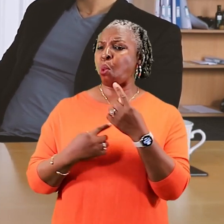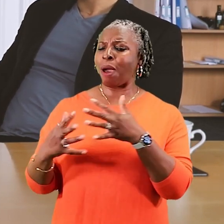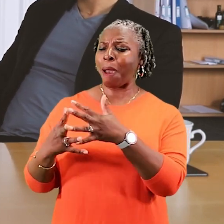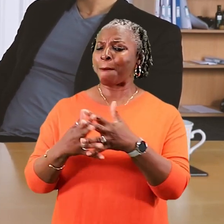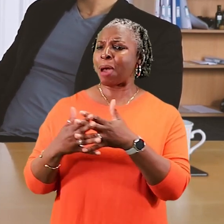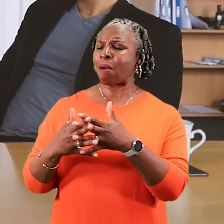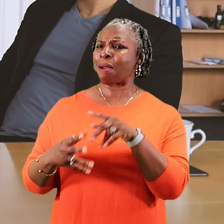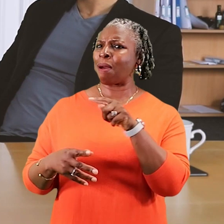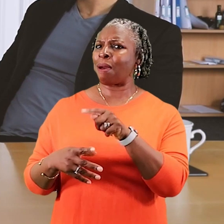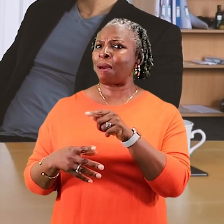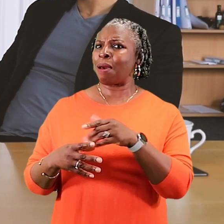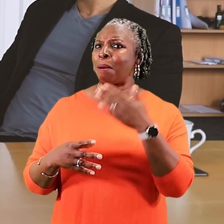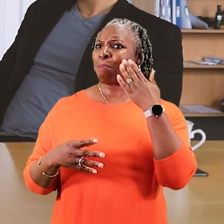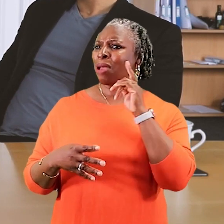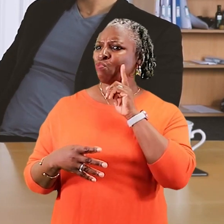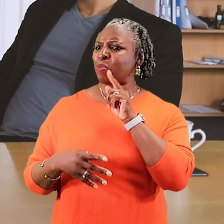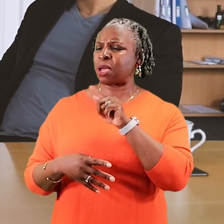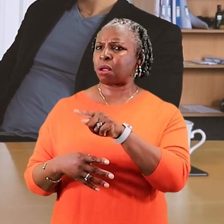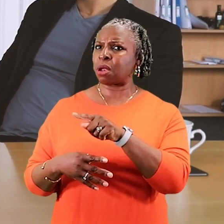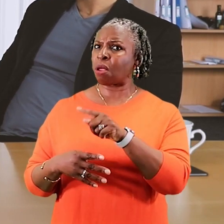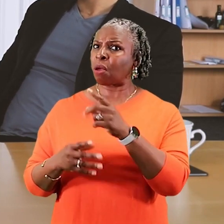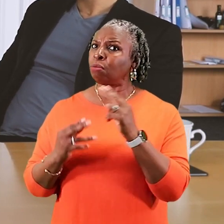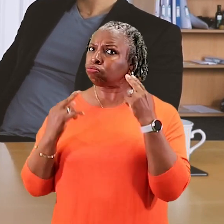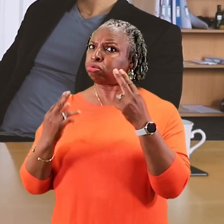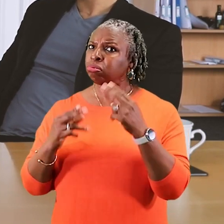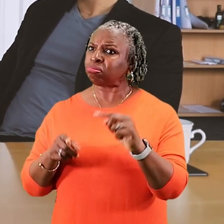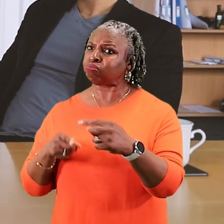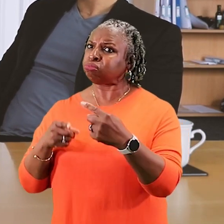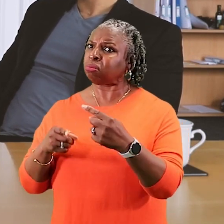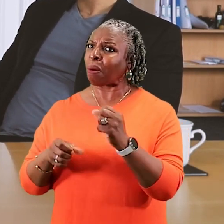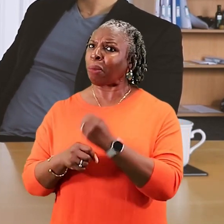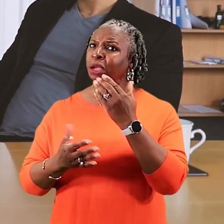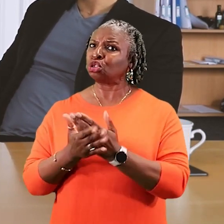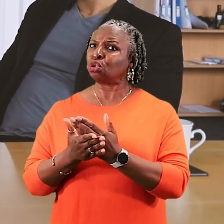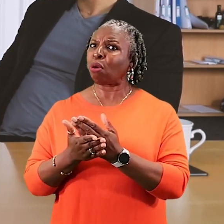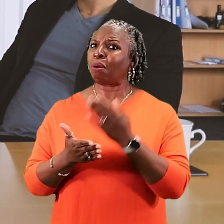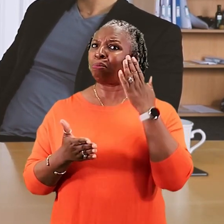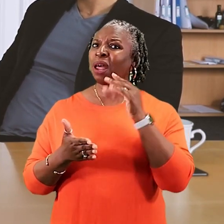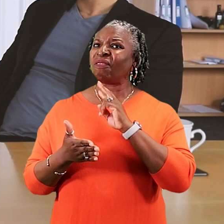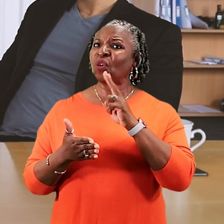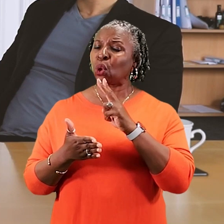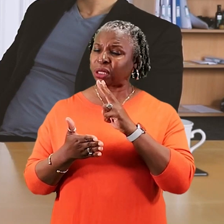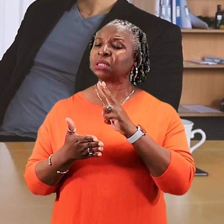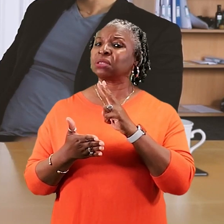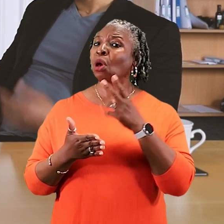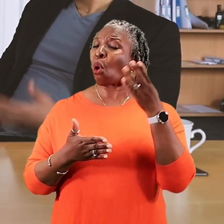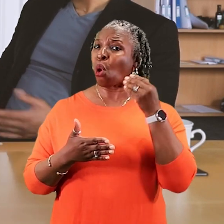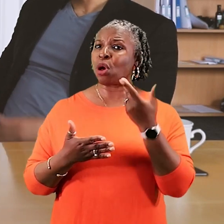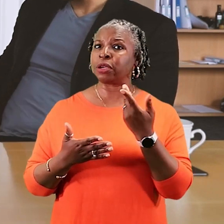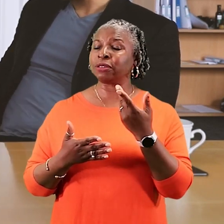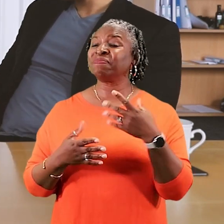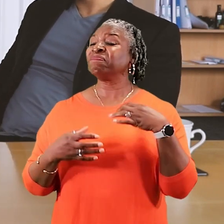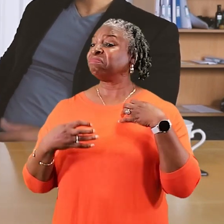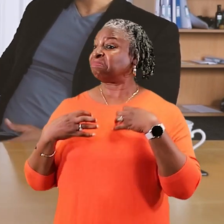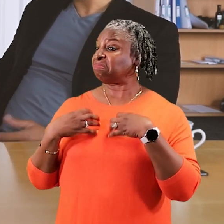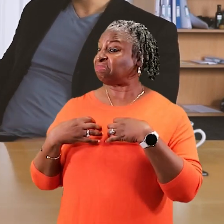and they've all stood up during campaigns to make sure the black vote is counted and make sure that they're represented. I mean, I think